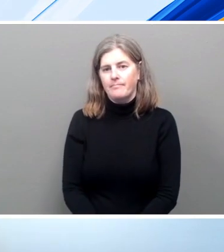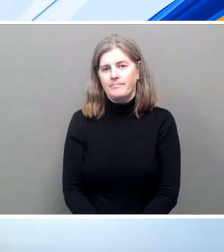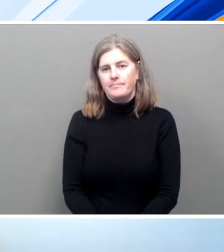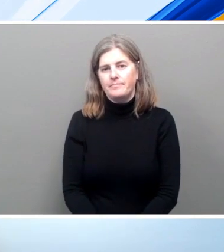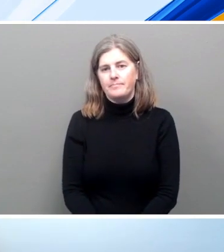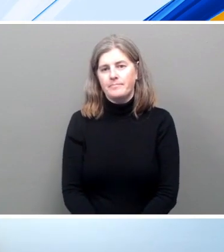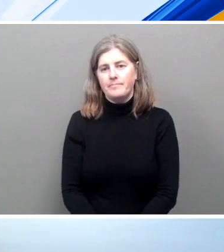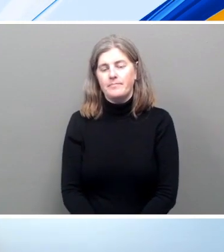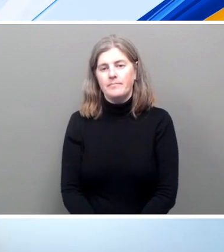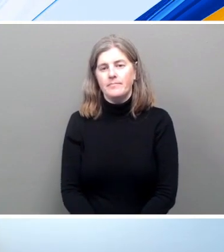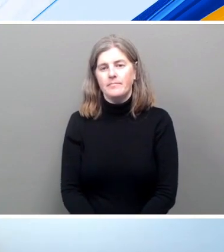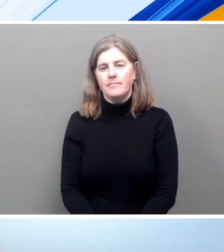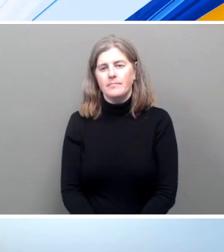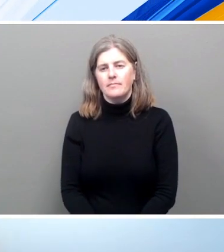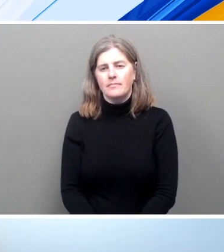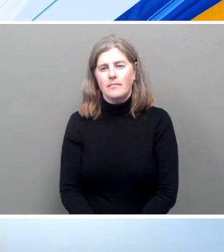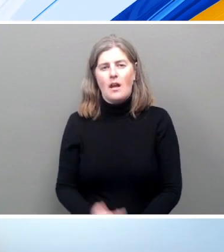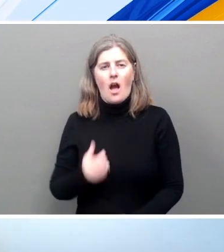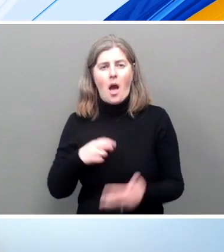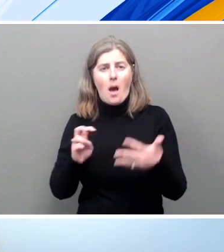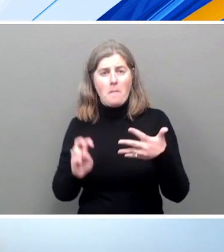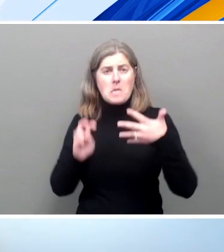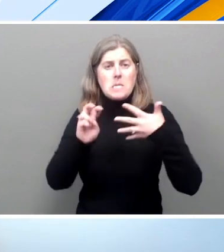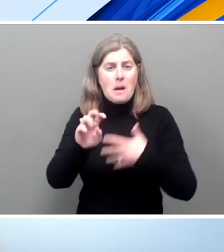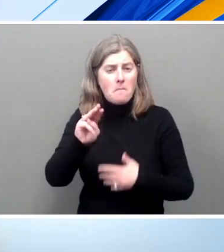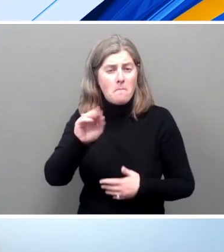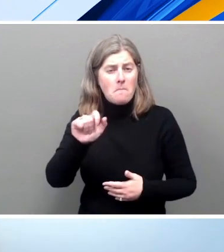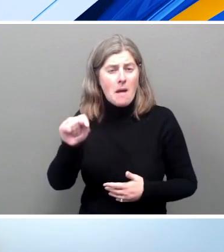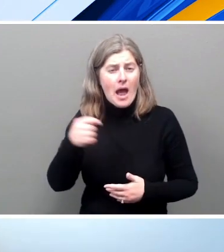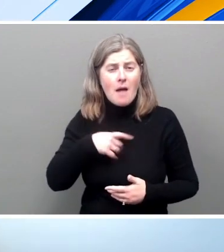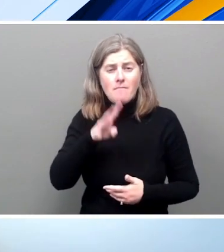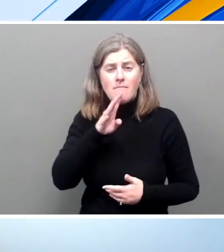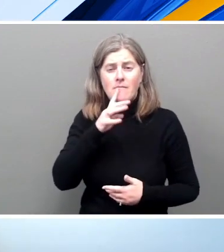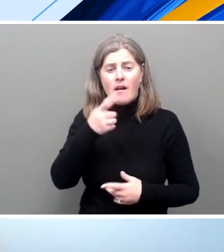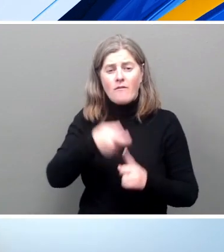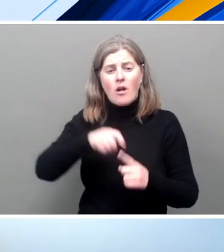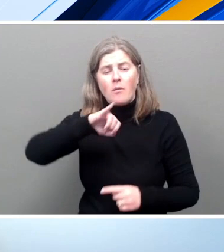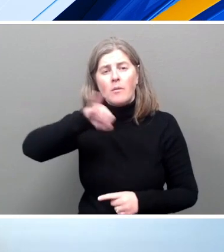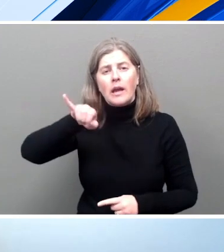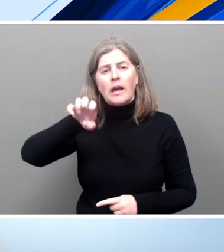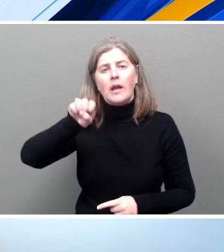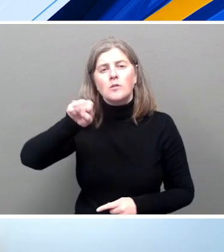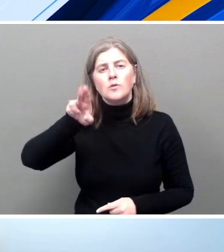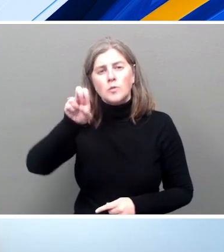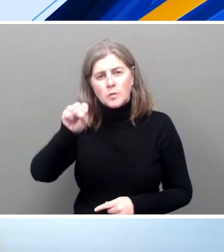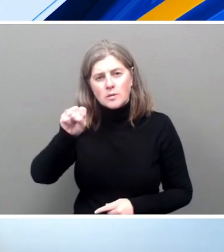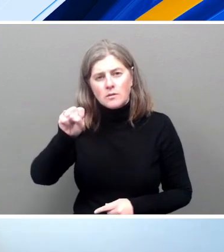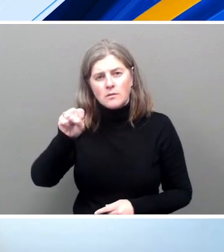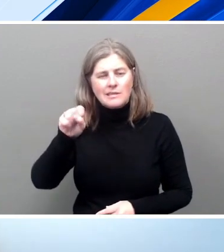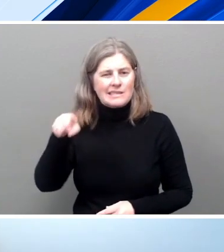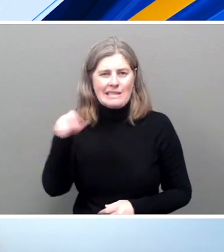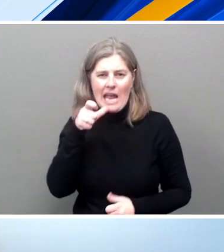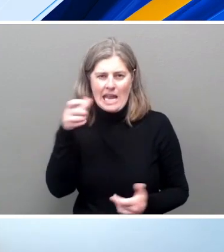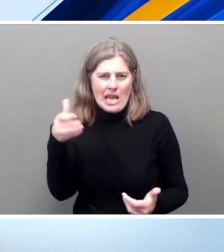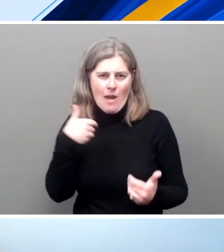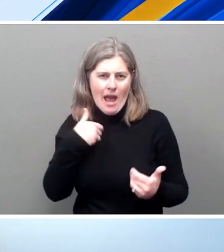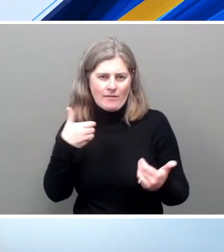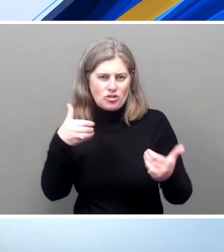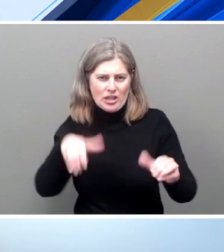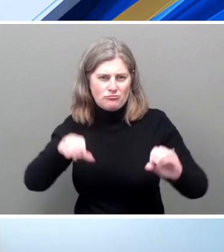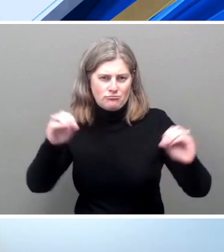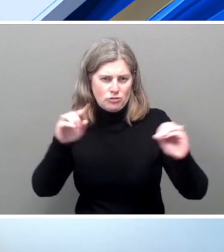Great. So I'm going to actually jump in here and ask some questions on behalf of Jesus from Intravision, only because he's not here and hasn't had a chance to